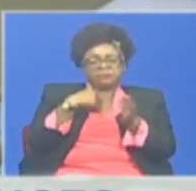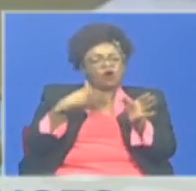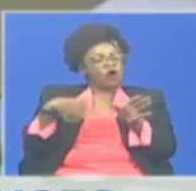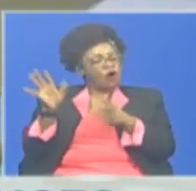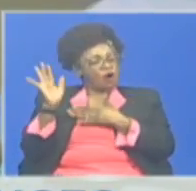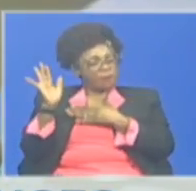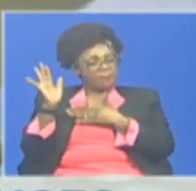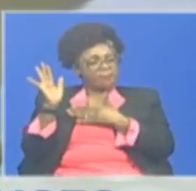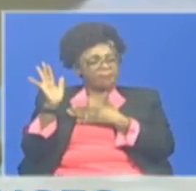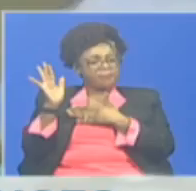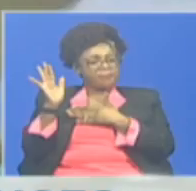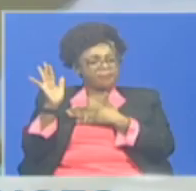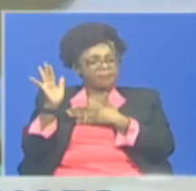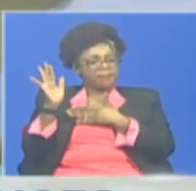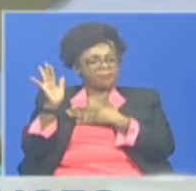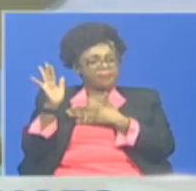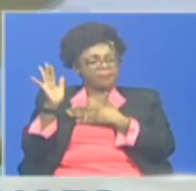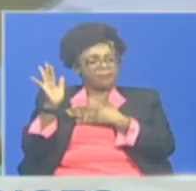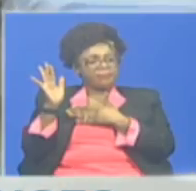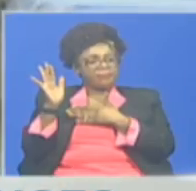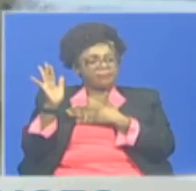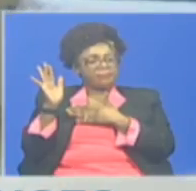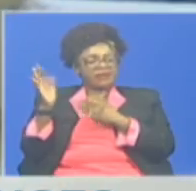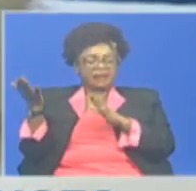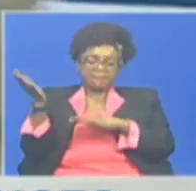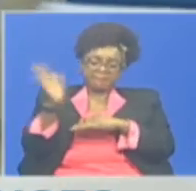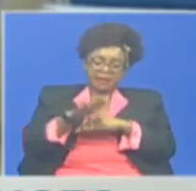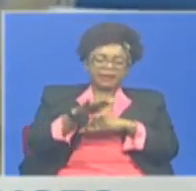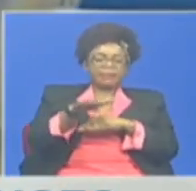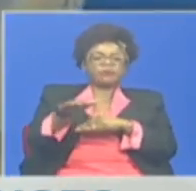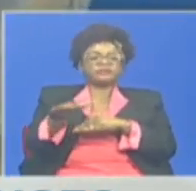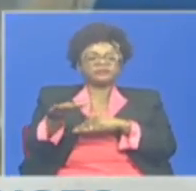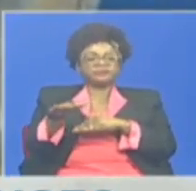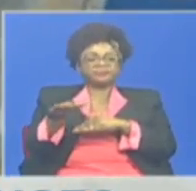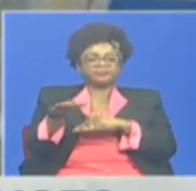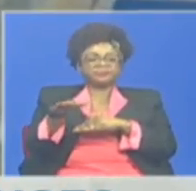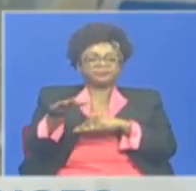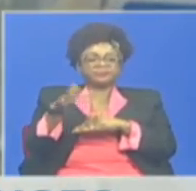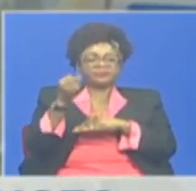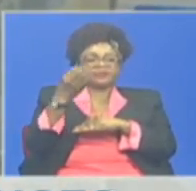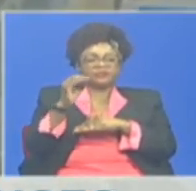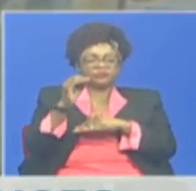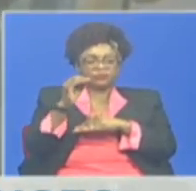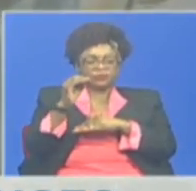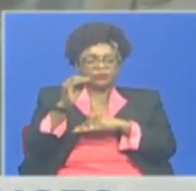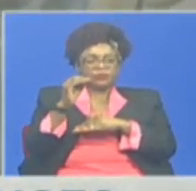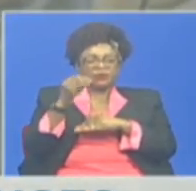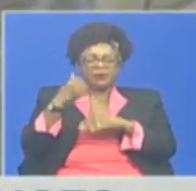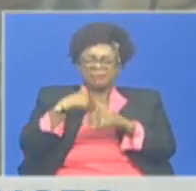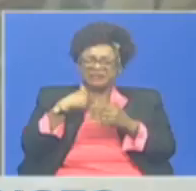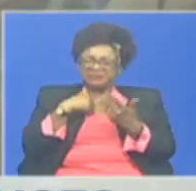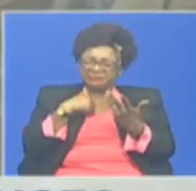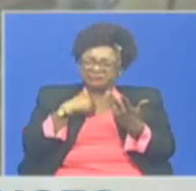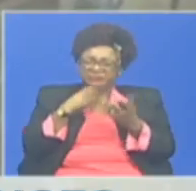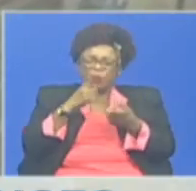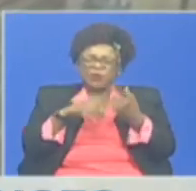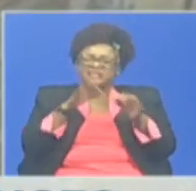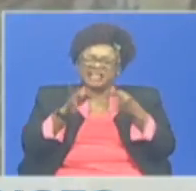and go back in the morning. So for me this was a bit of a red flag, because I'm like, what if I was actually